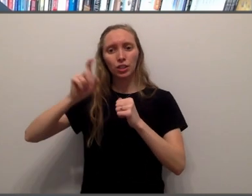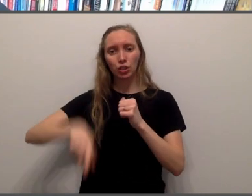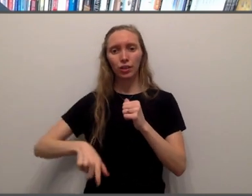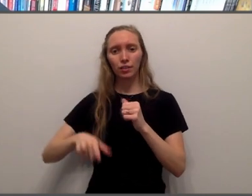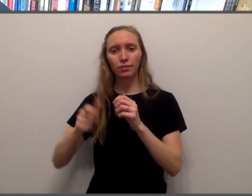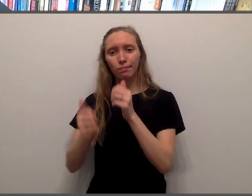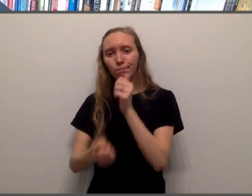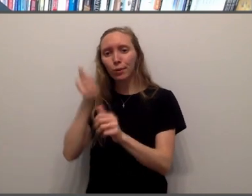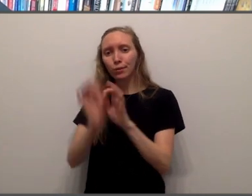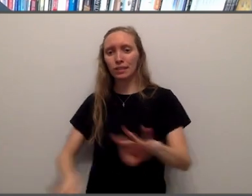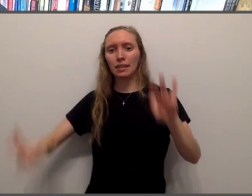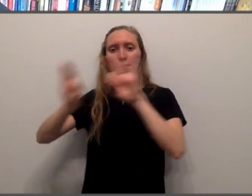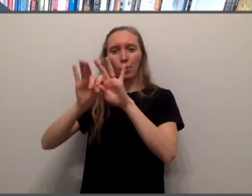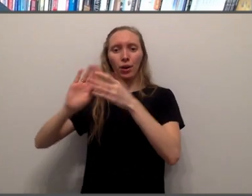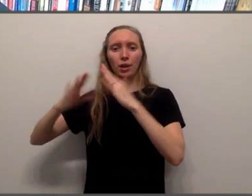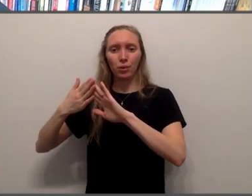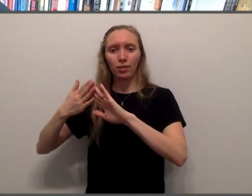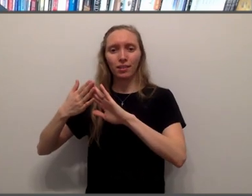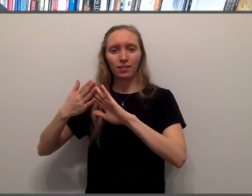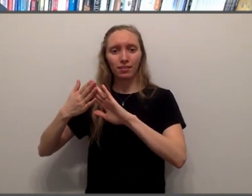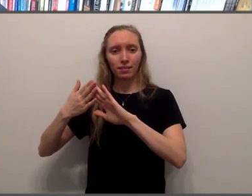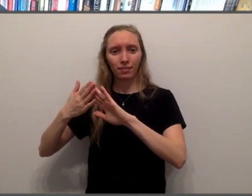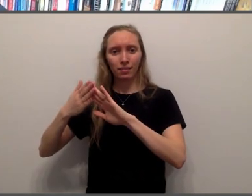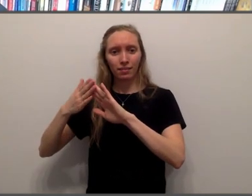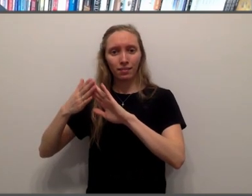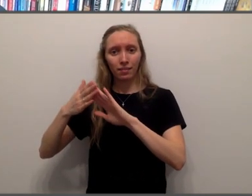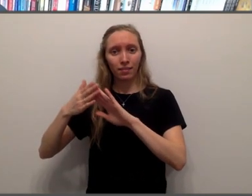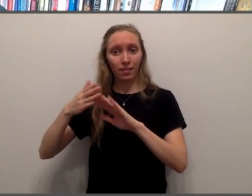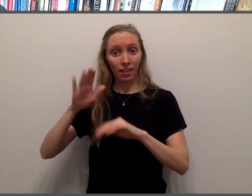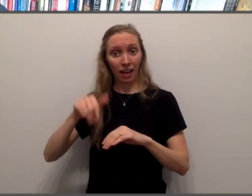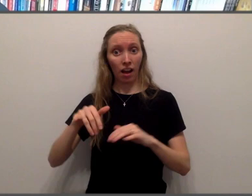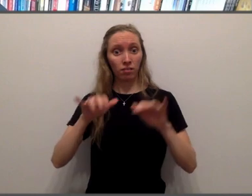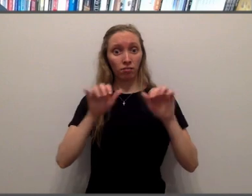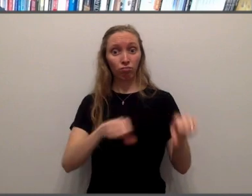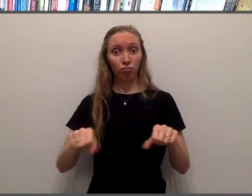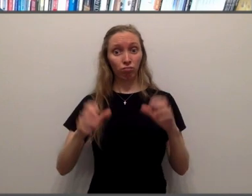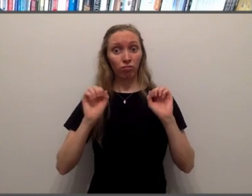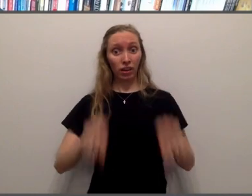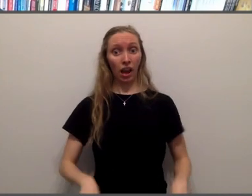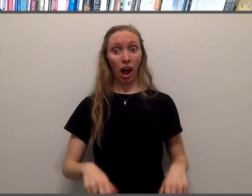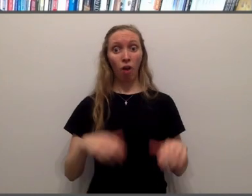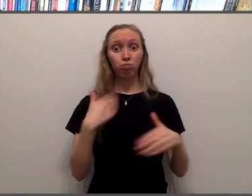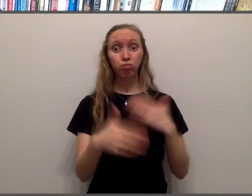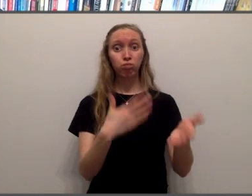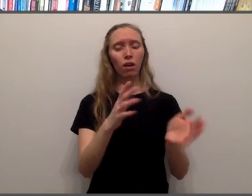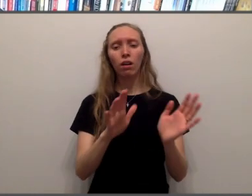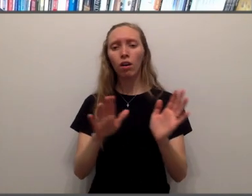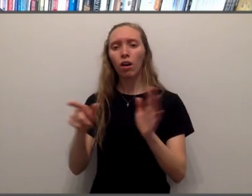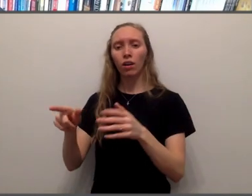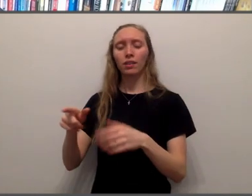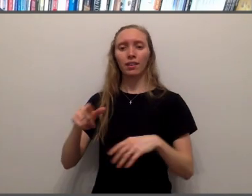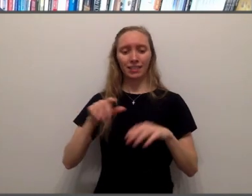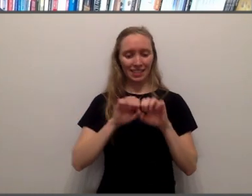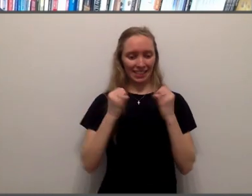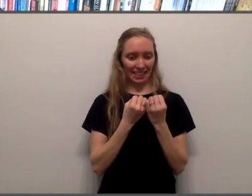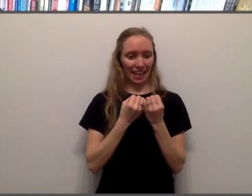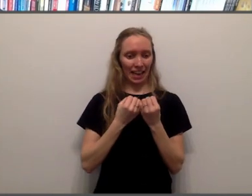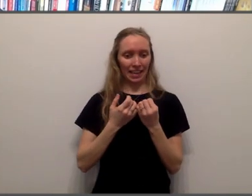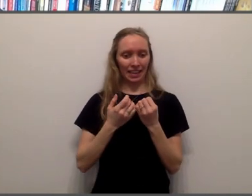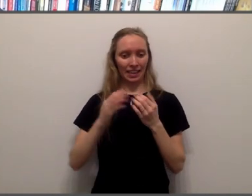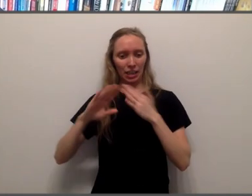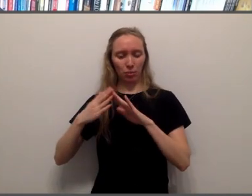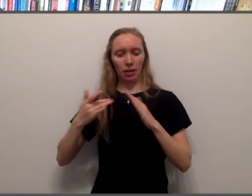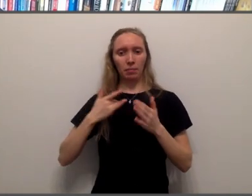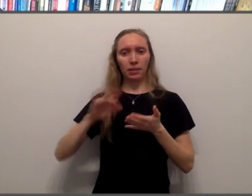important community first, the community that's most often left on the margin. You know, there's some statistics